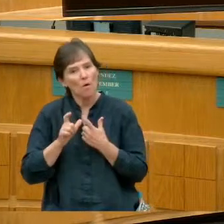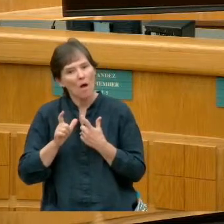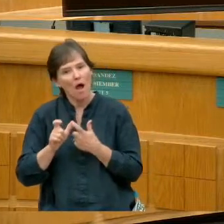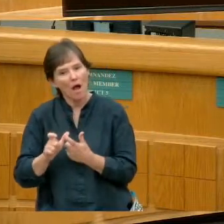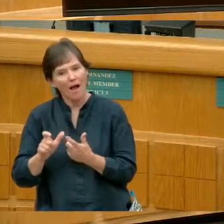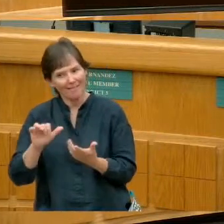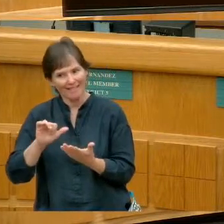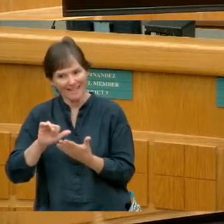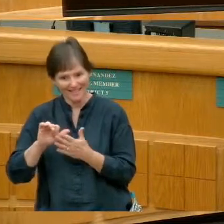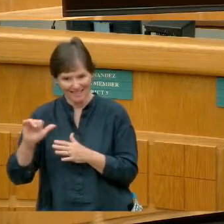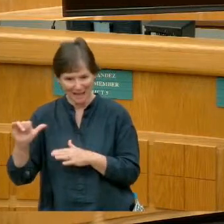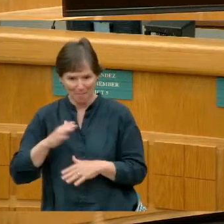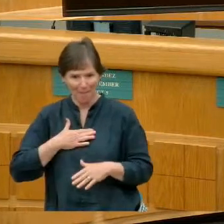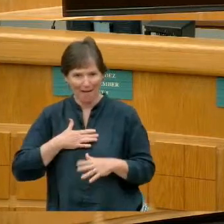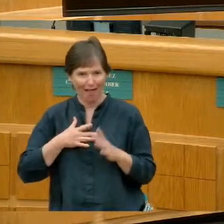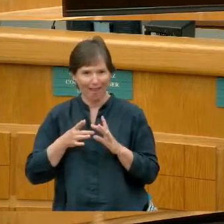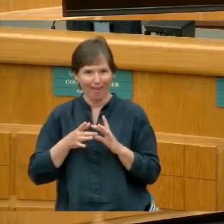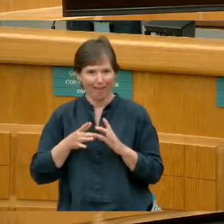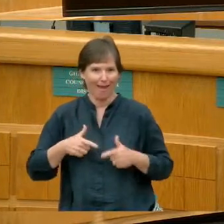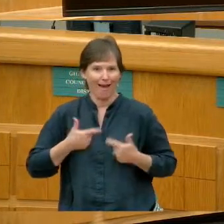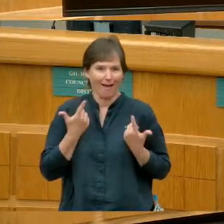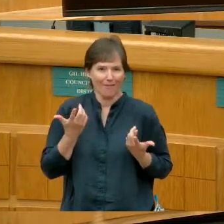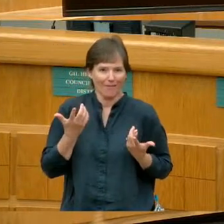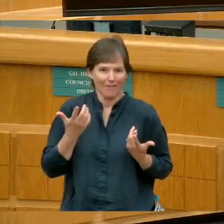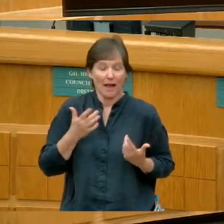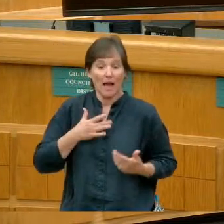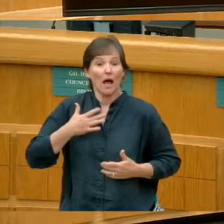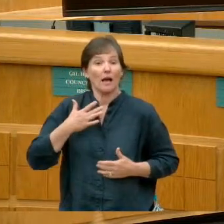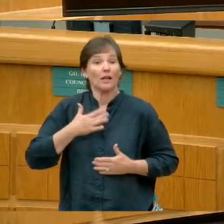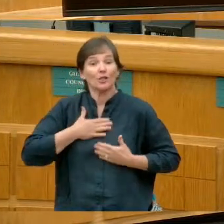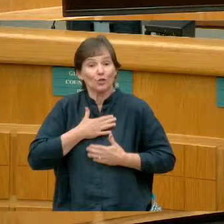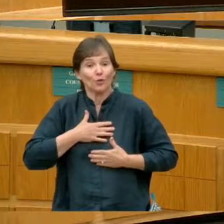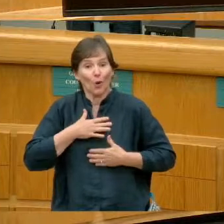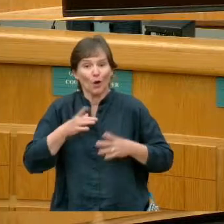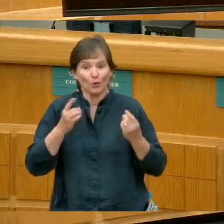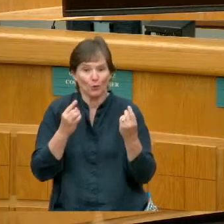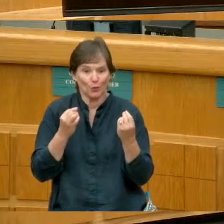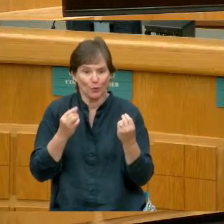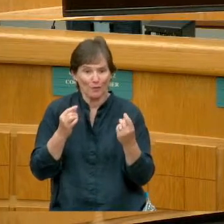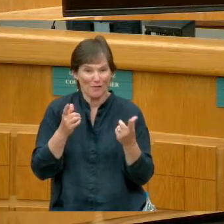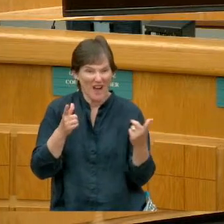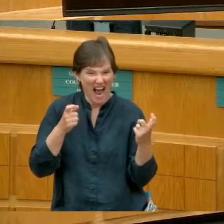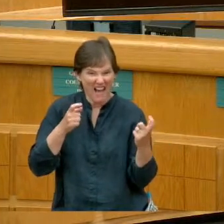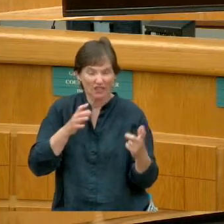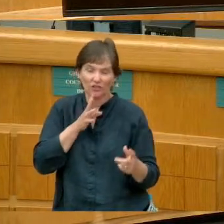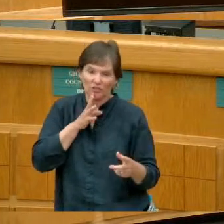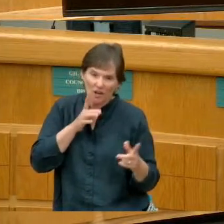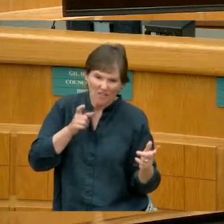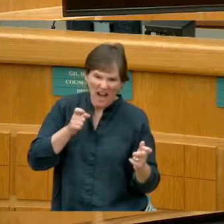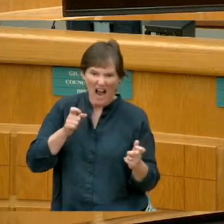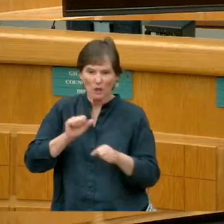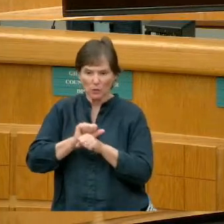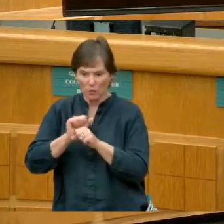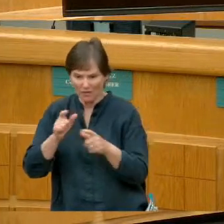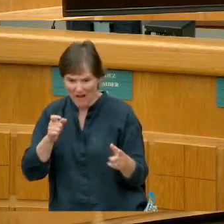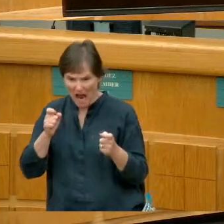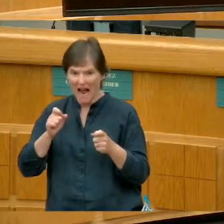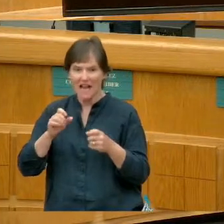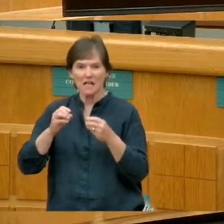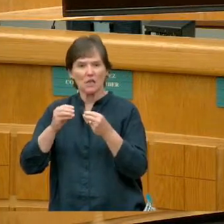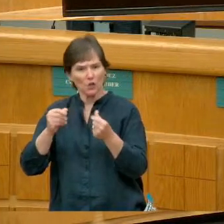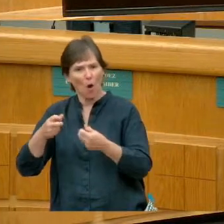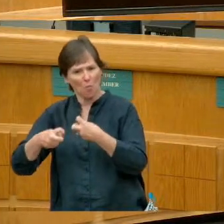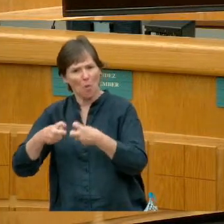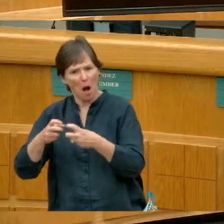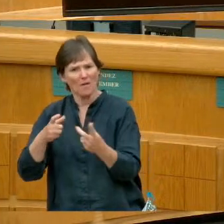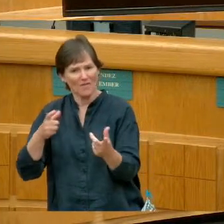metaphor for my life. I like doing everything fast. I talk fast, I work hard, I work fast, I want to solve problems fast.